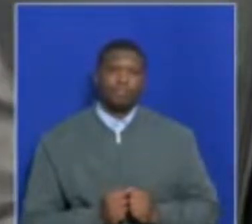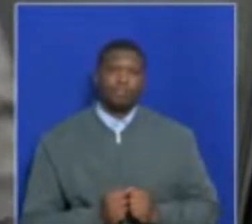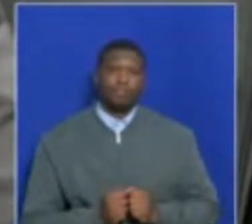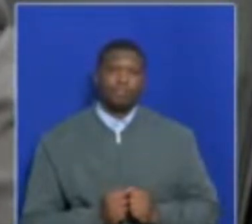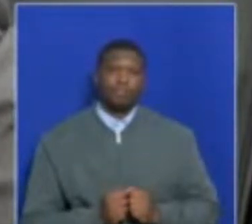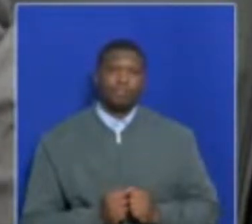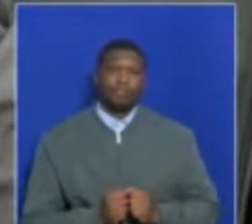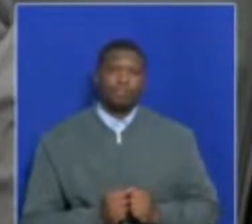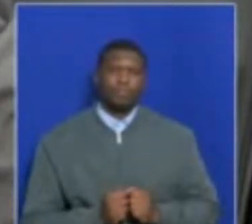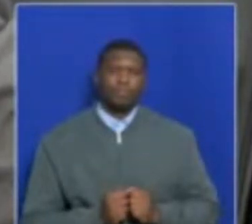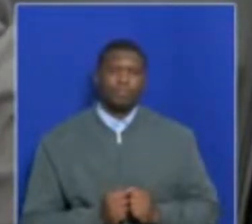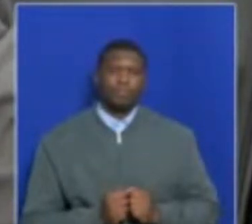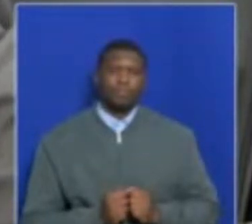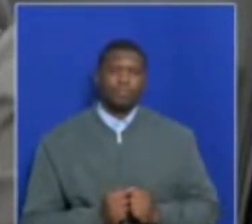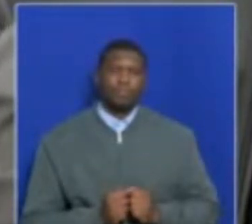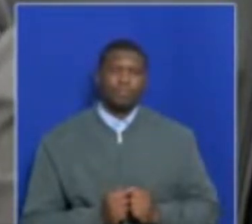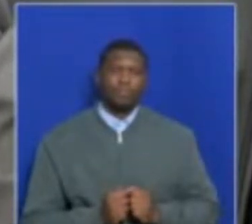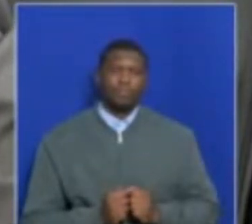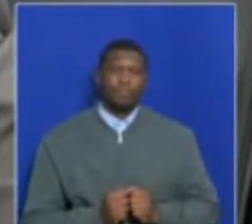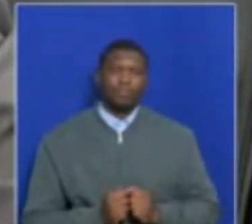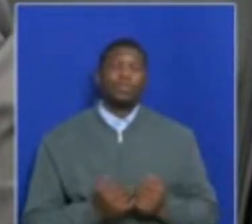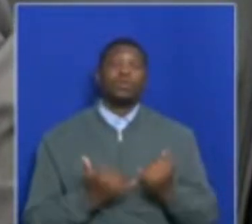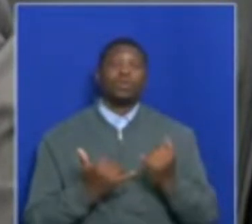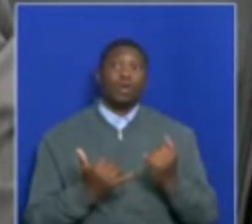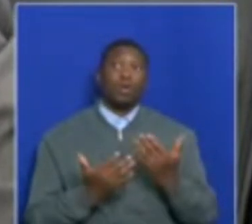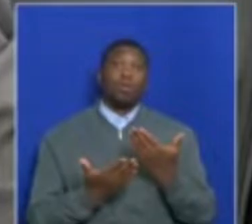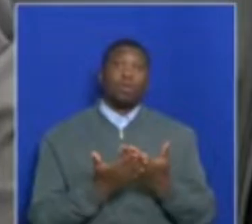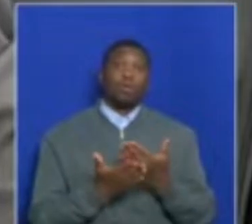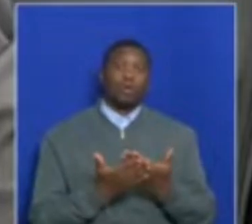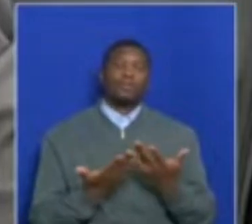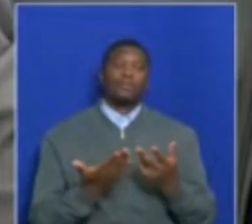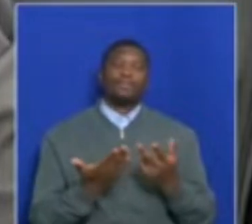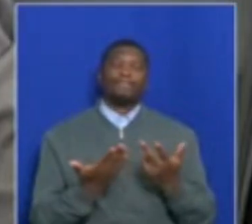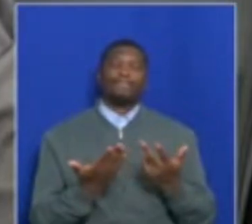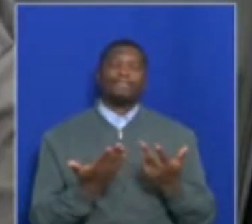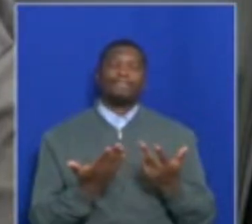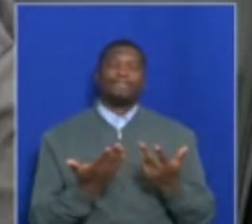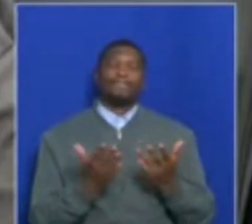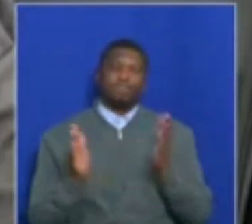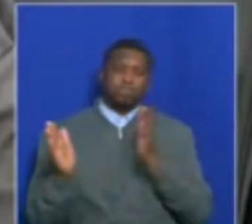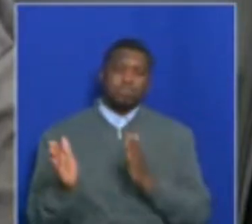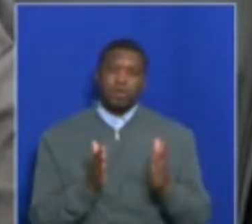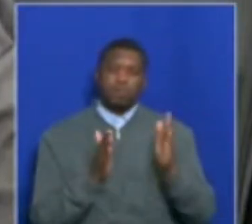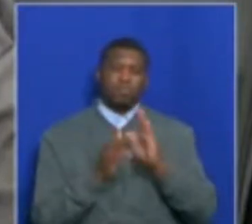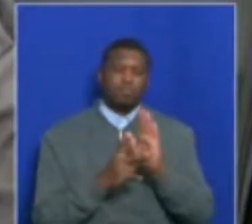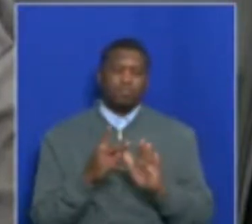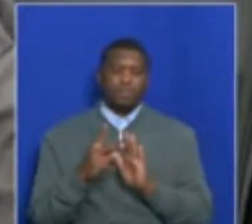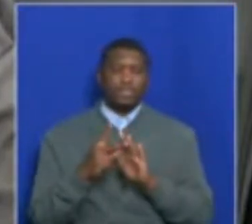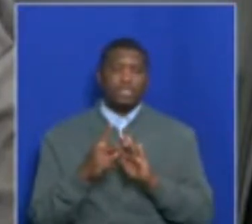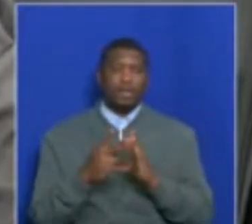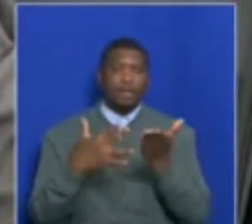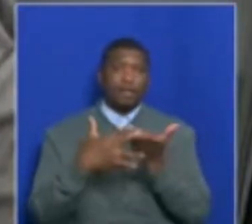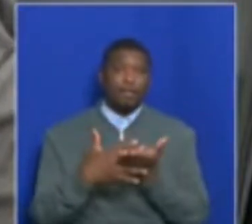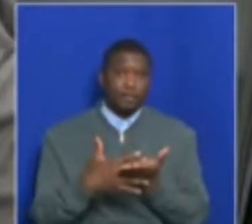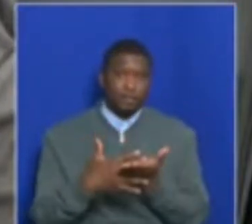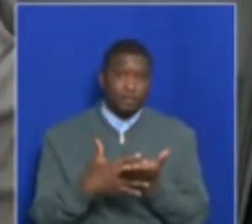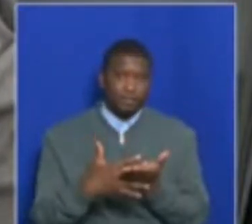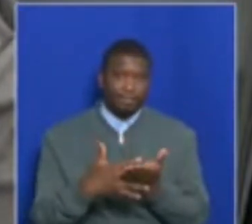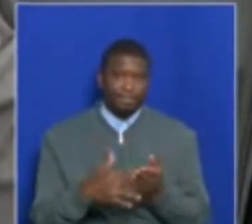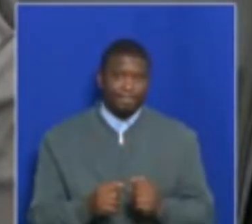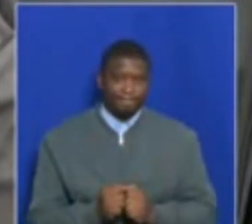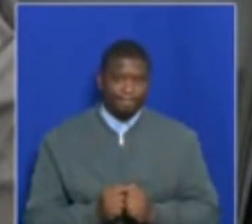Can we then go to the second case, the Bel